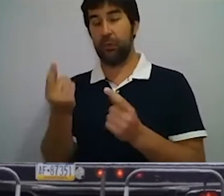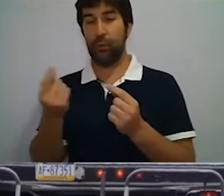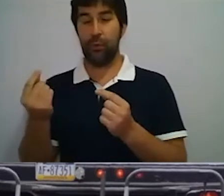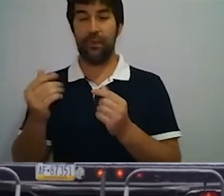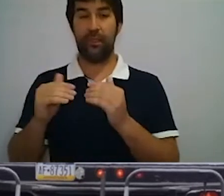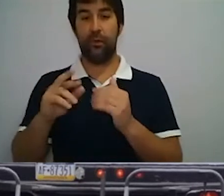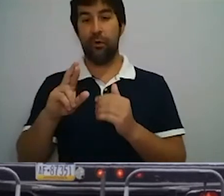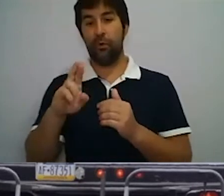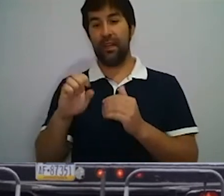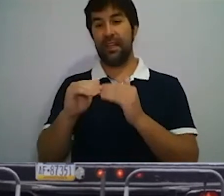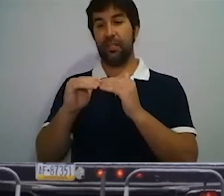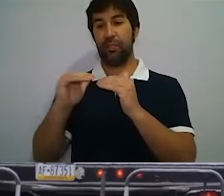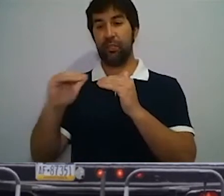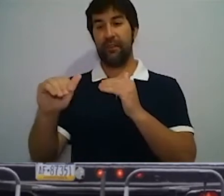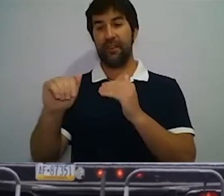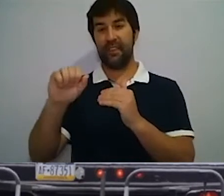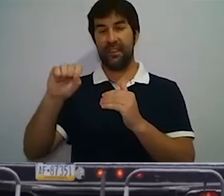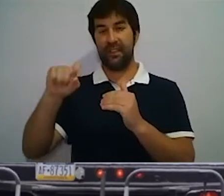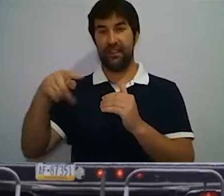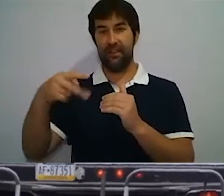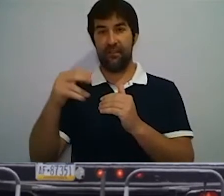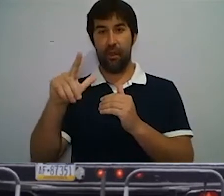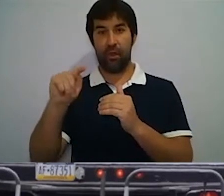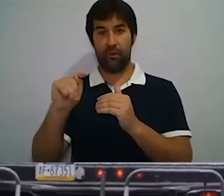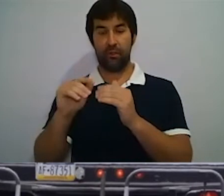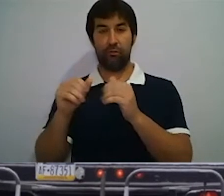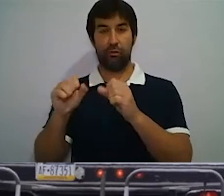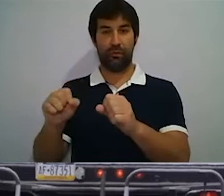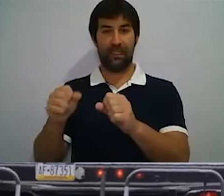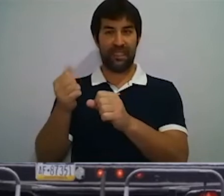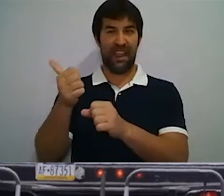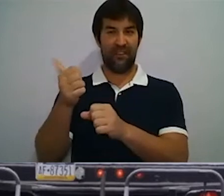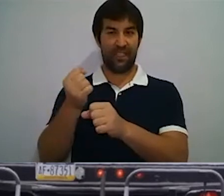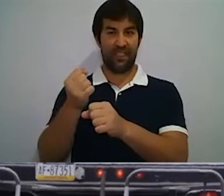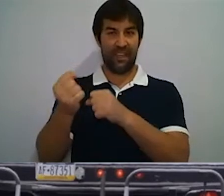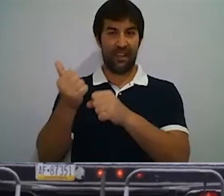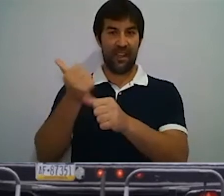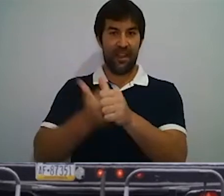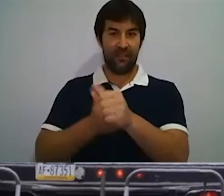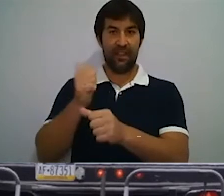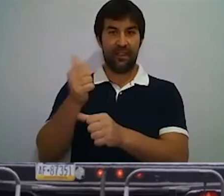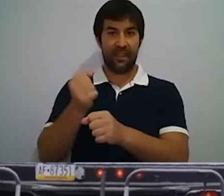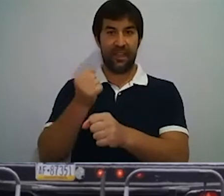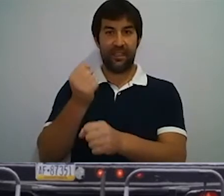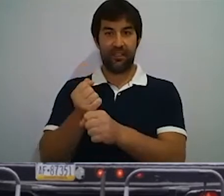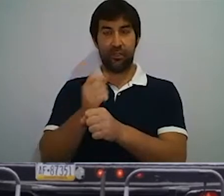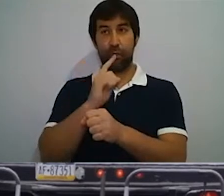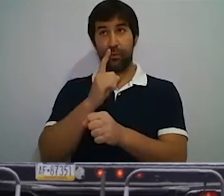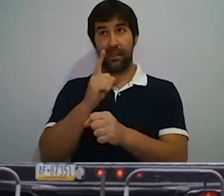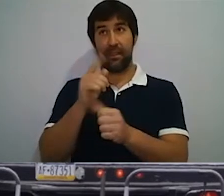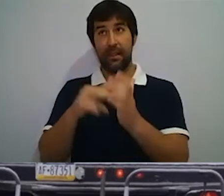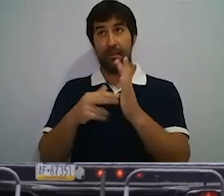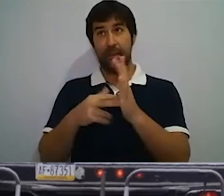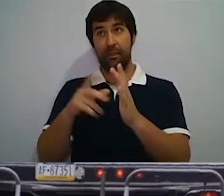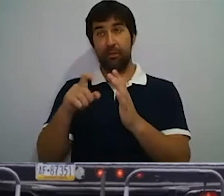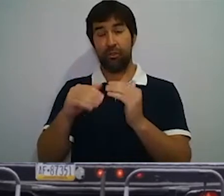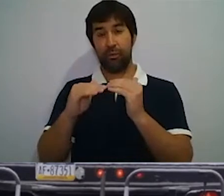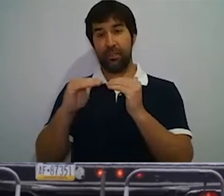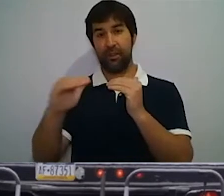budgeting process. And so that we have a set of criteria to really weigh those projects very carefully within the different